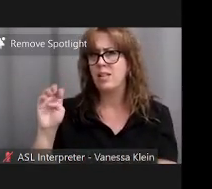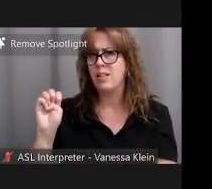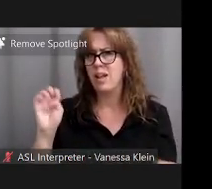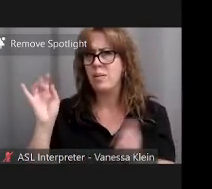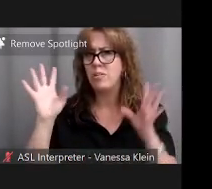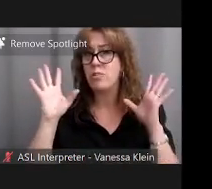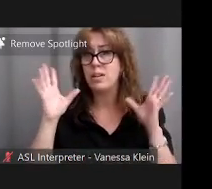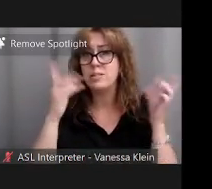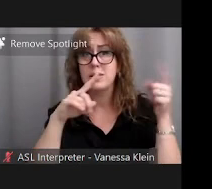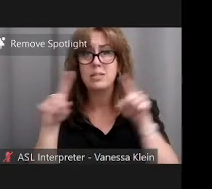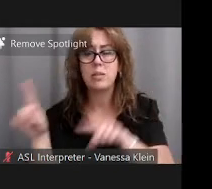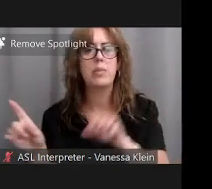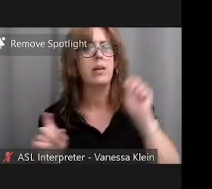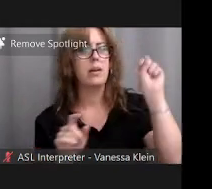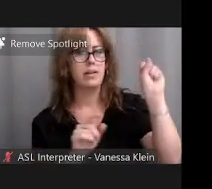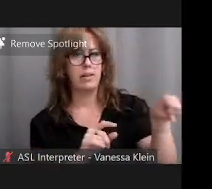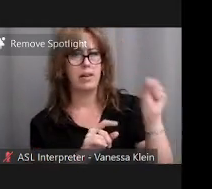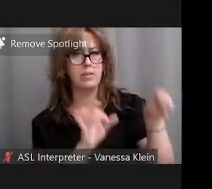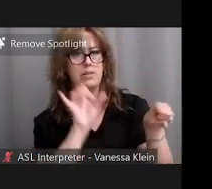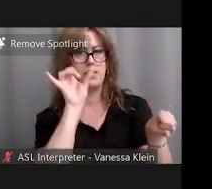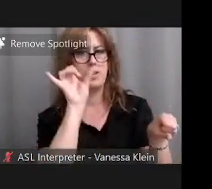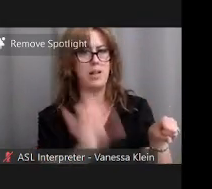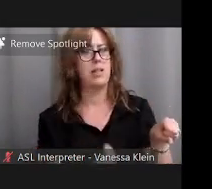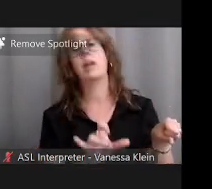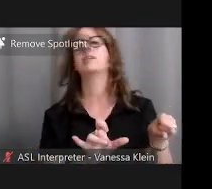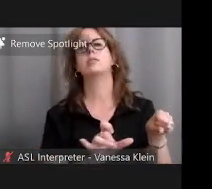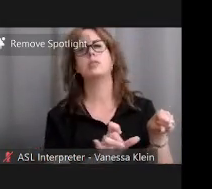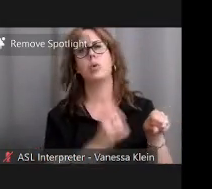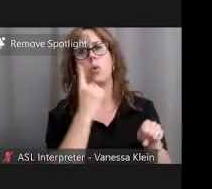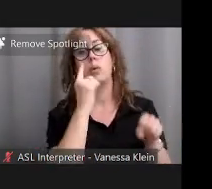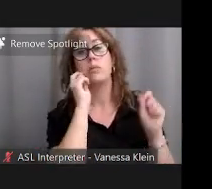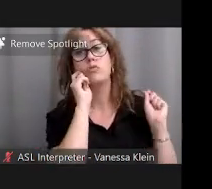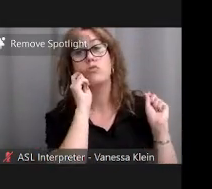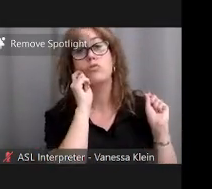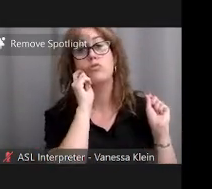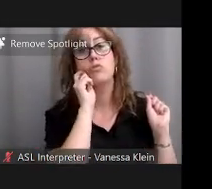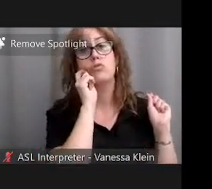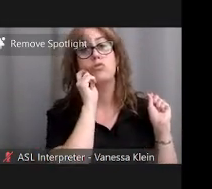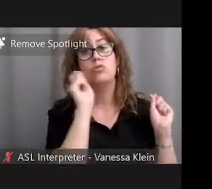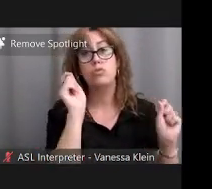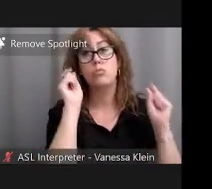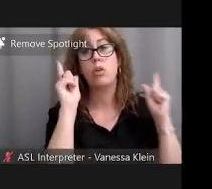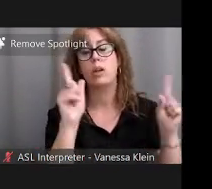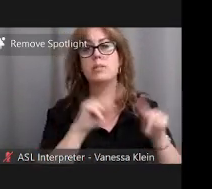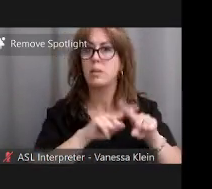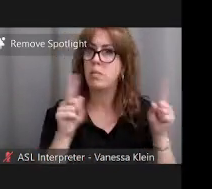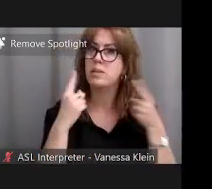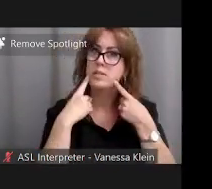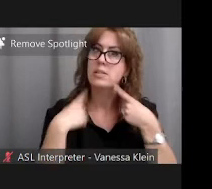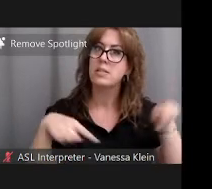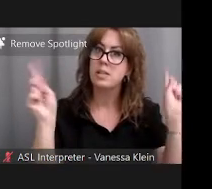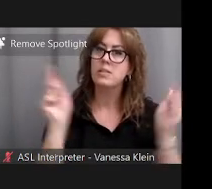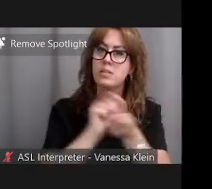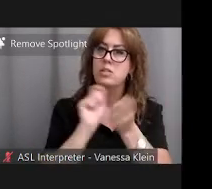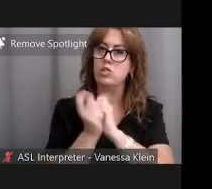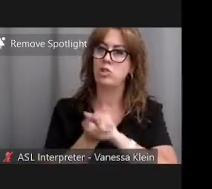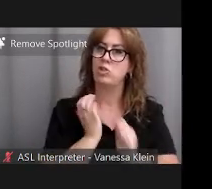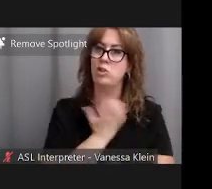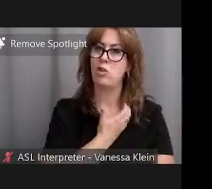the surprising but happy successes of shifting the programming model, because one of